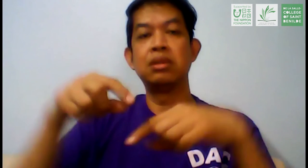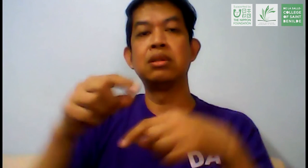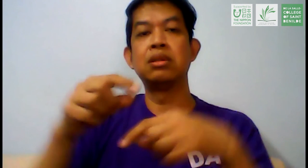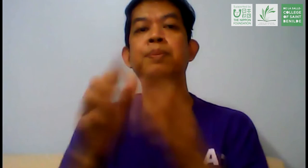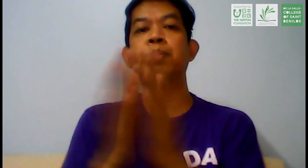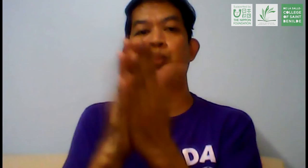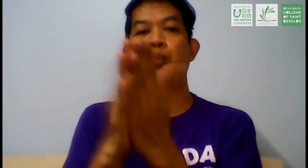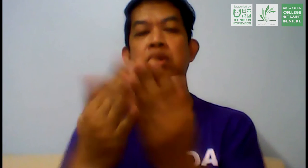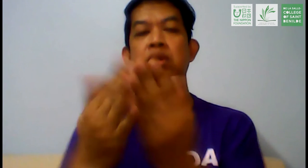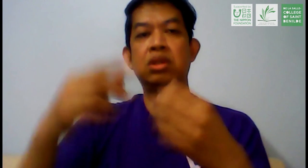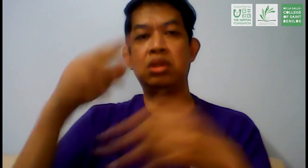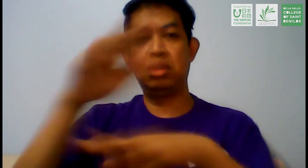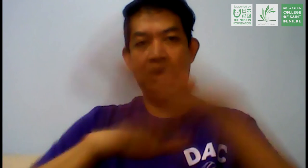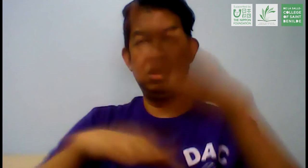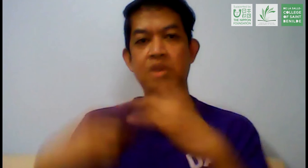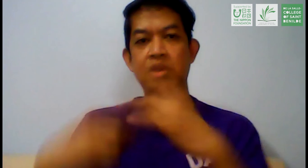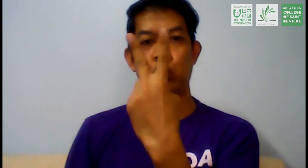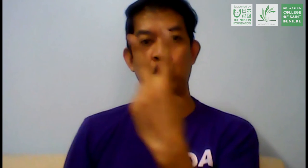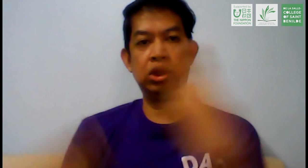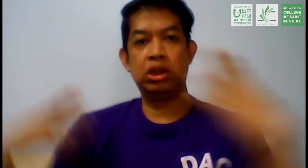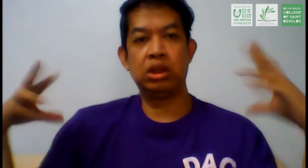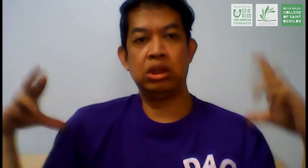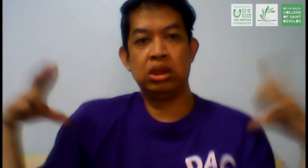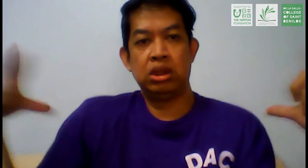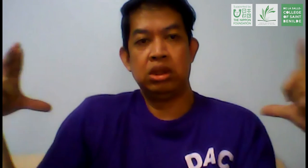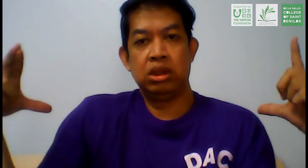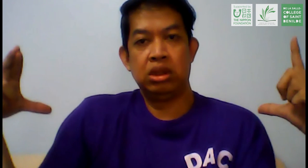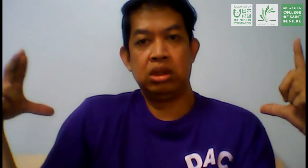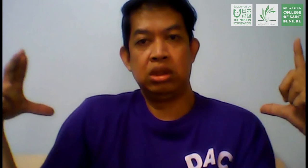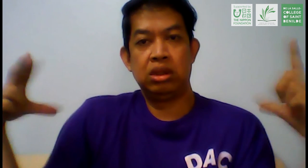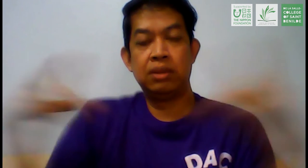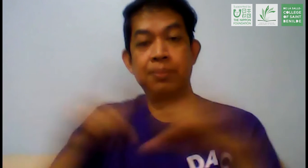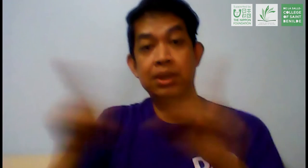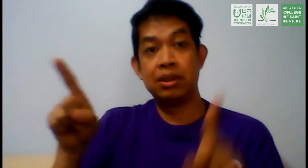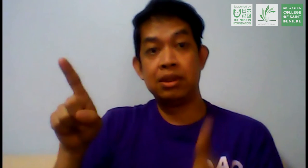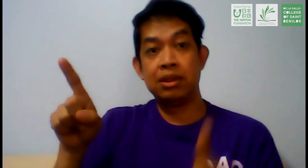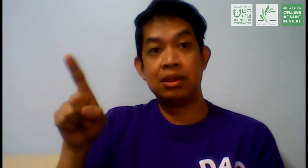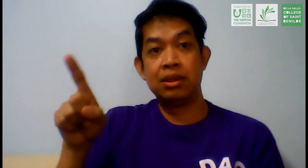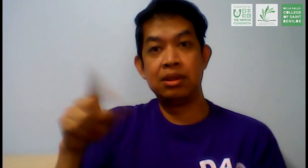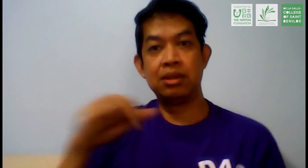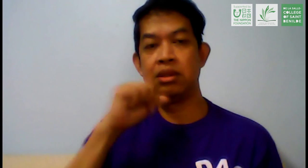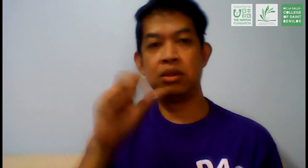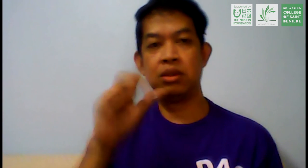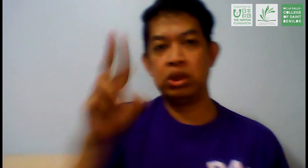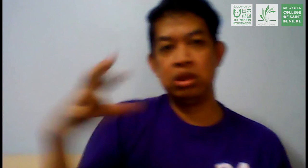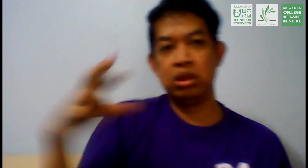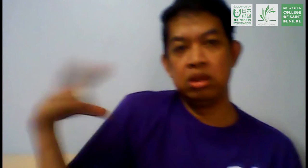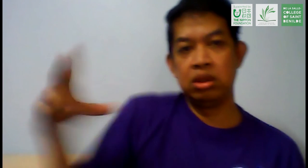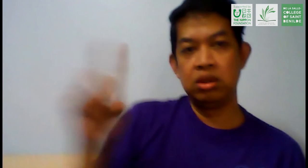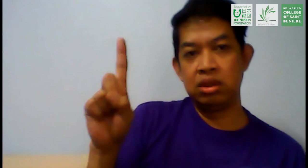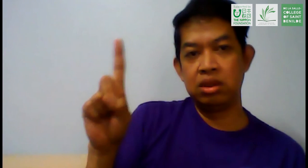Honestly, when I teach signs though, I use both